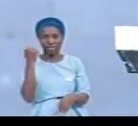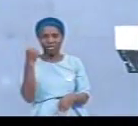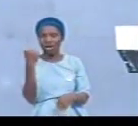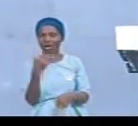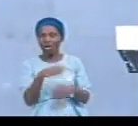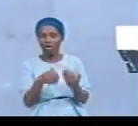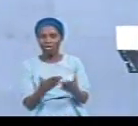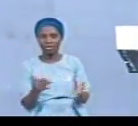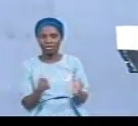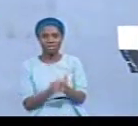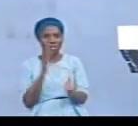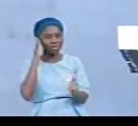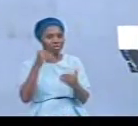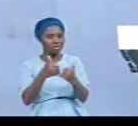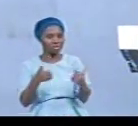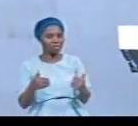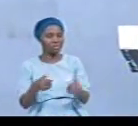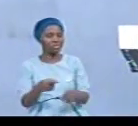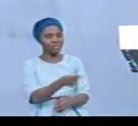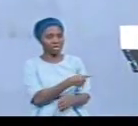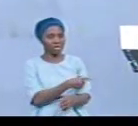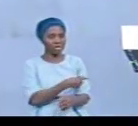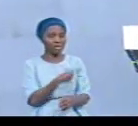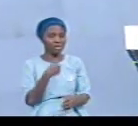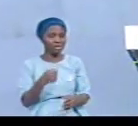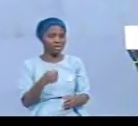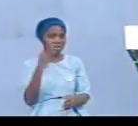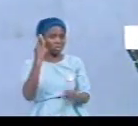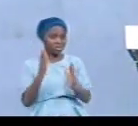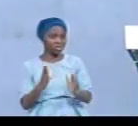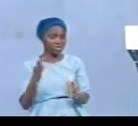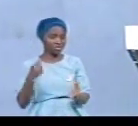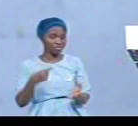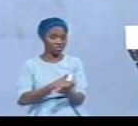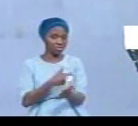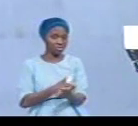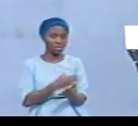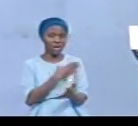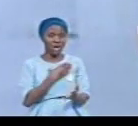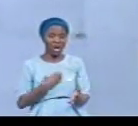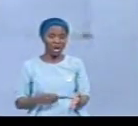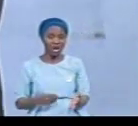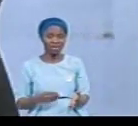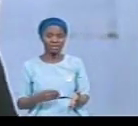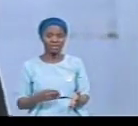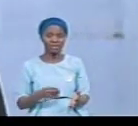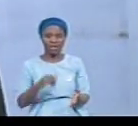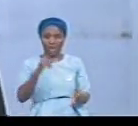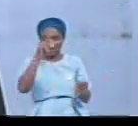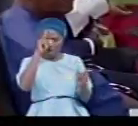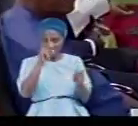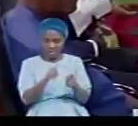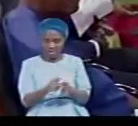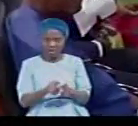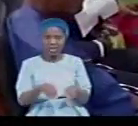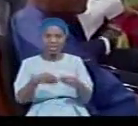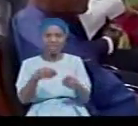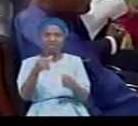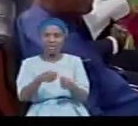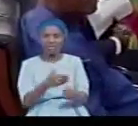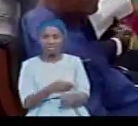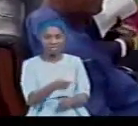their strength, all their power, all their activity, everything they have, they'll give it to